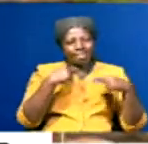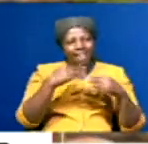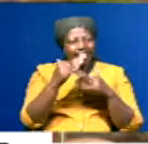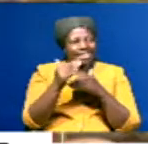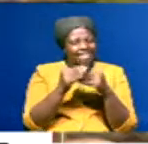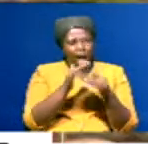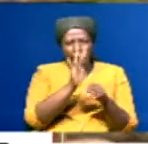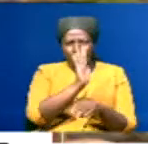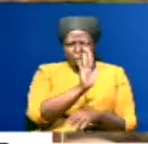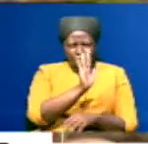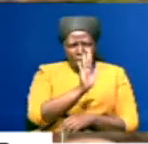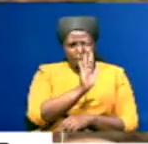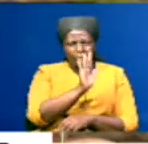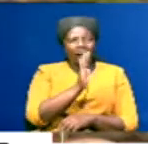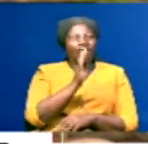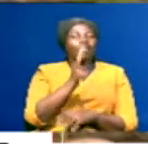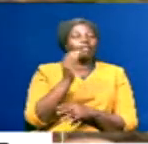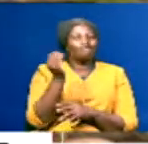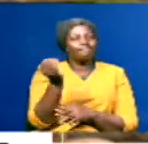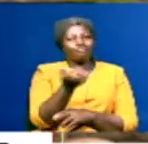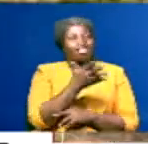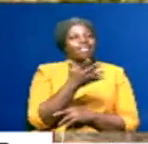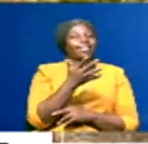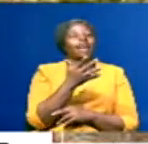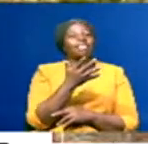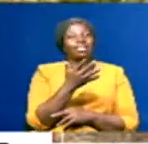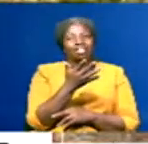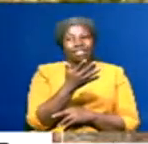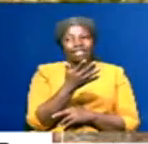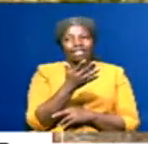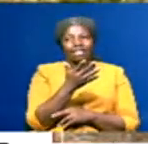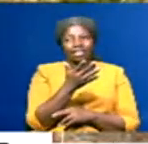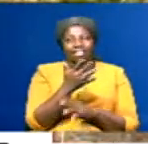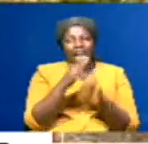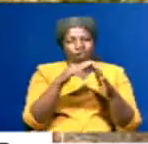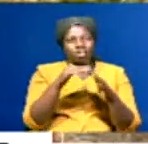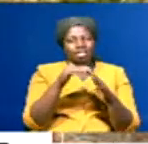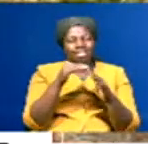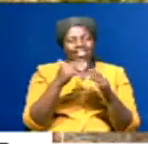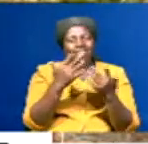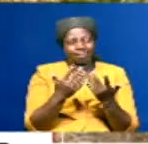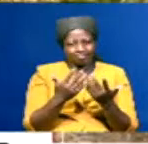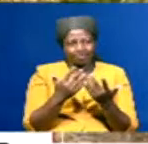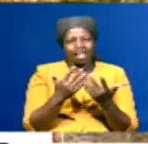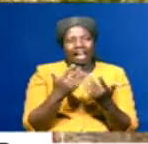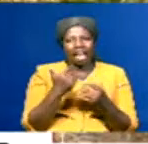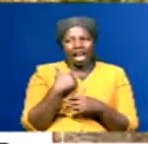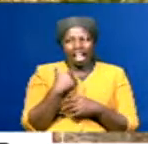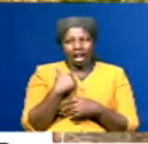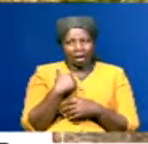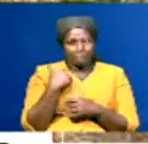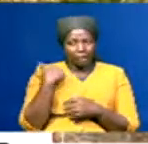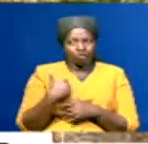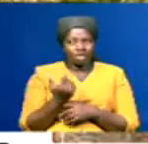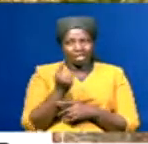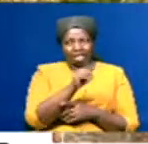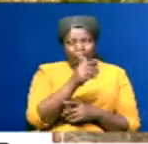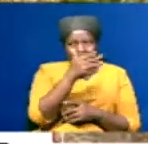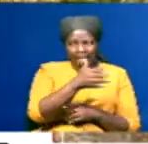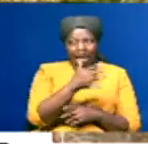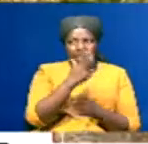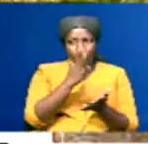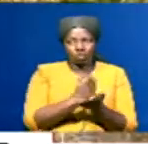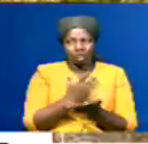and some rough women, Muzungu women, wondered who is this African